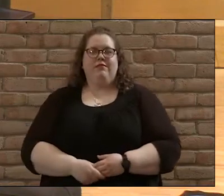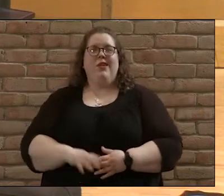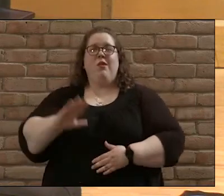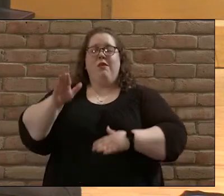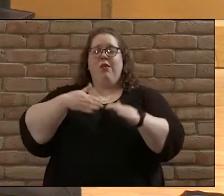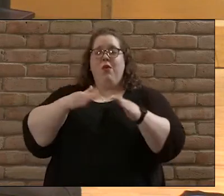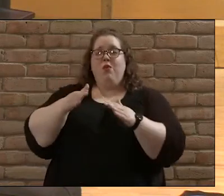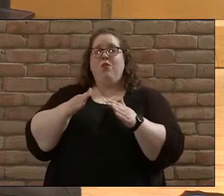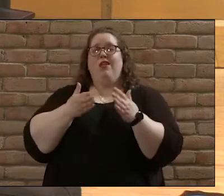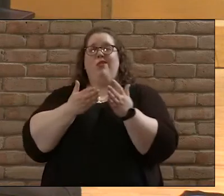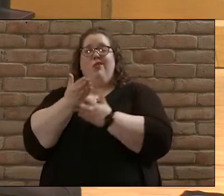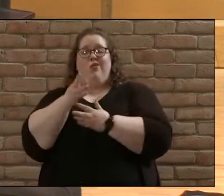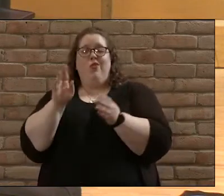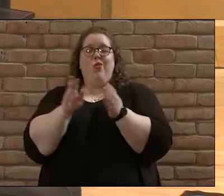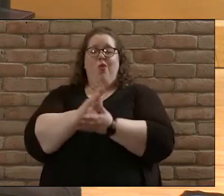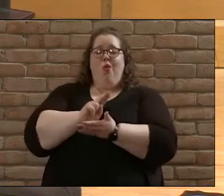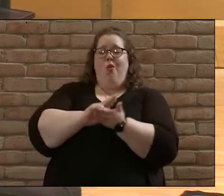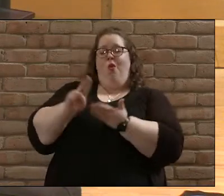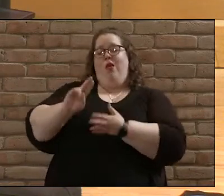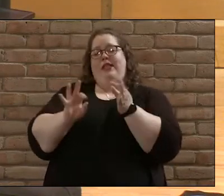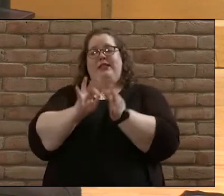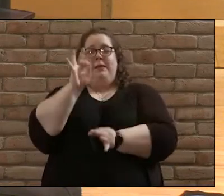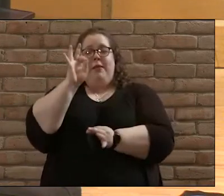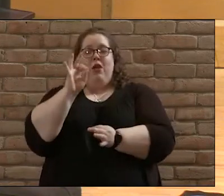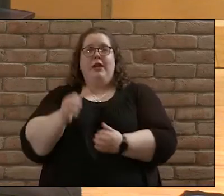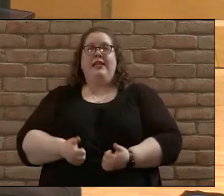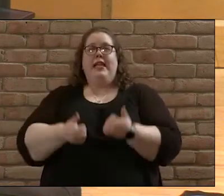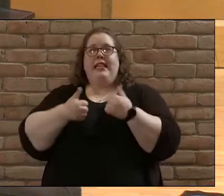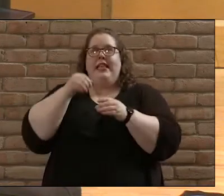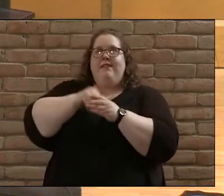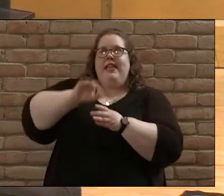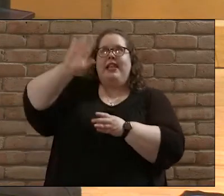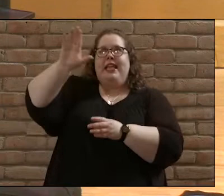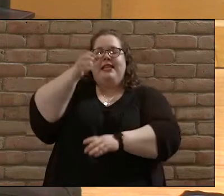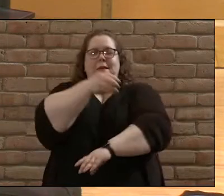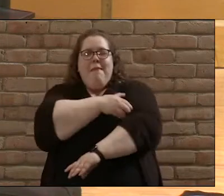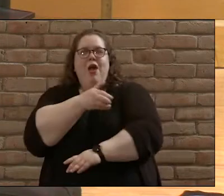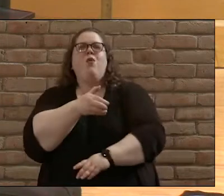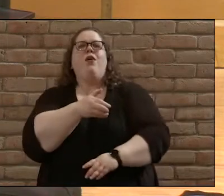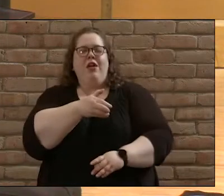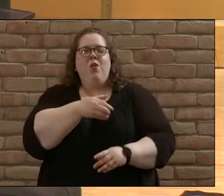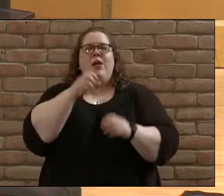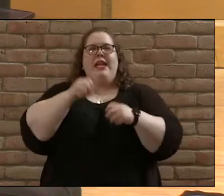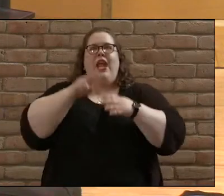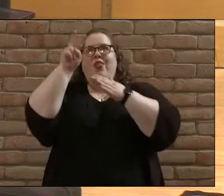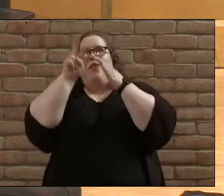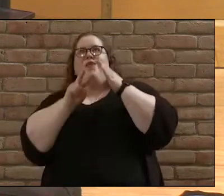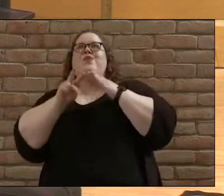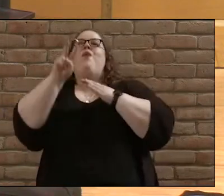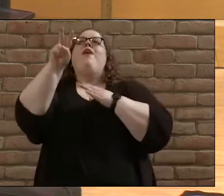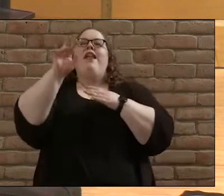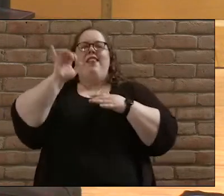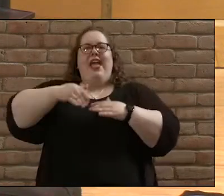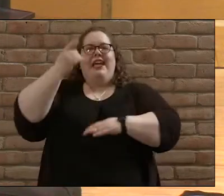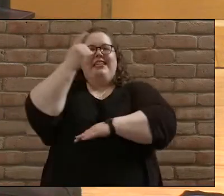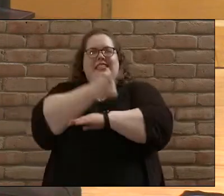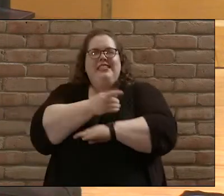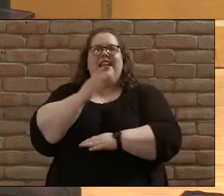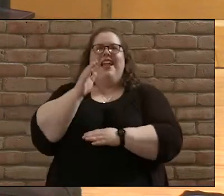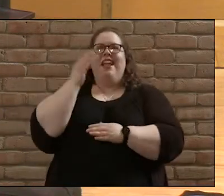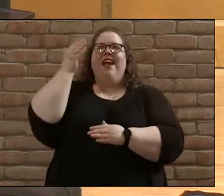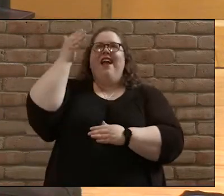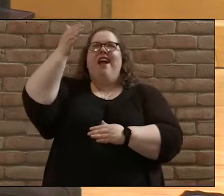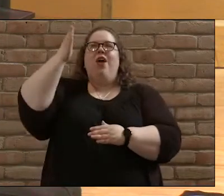by his power, we always look forward to the day where we will walk in grass that is greener than we